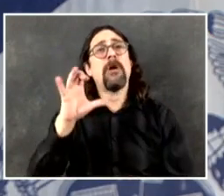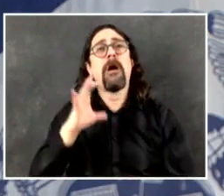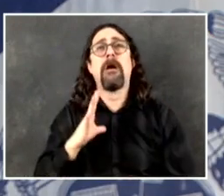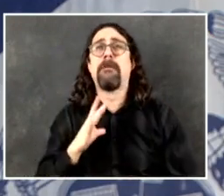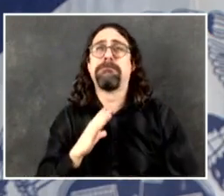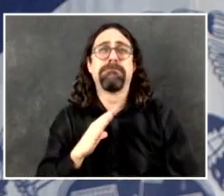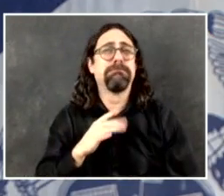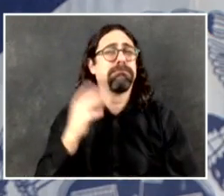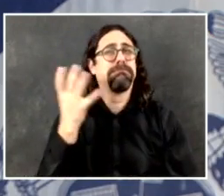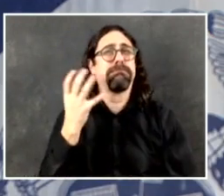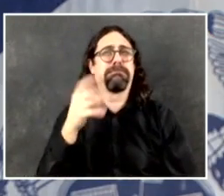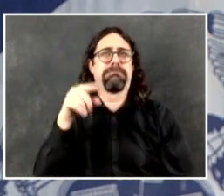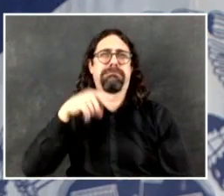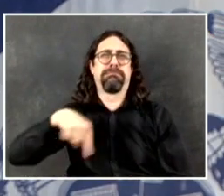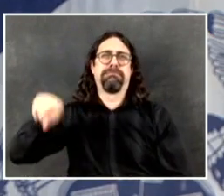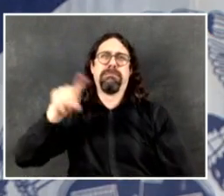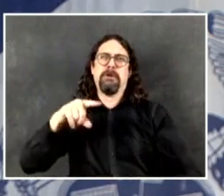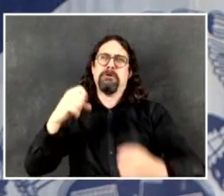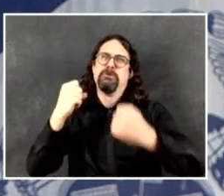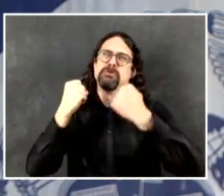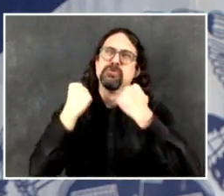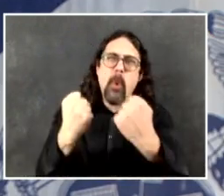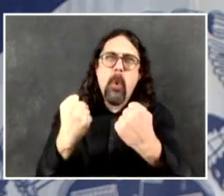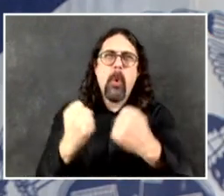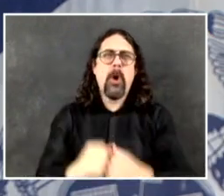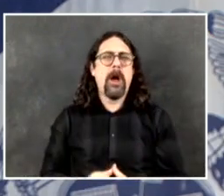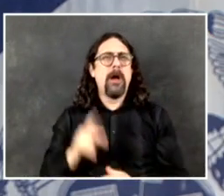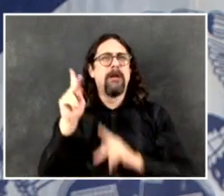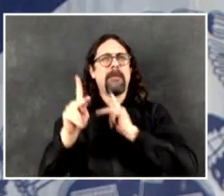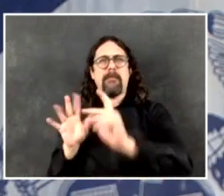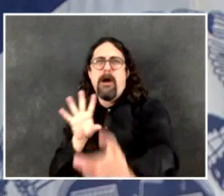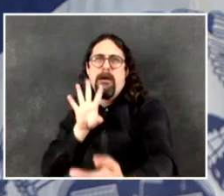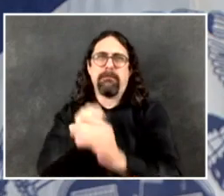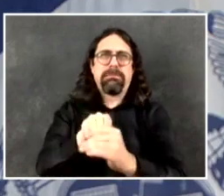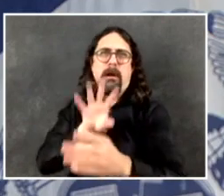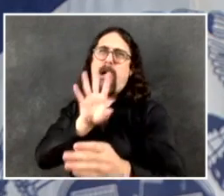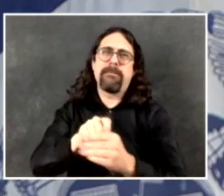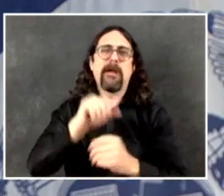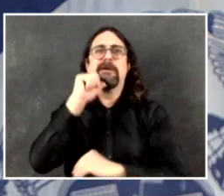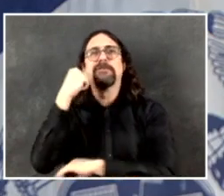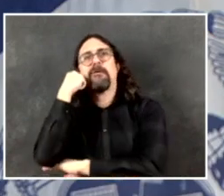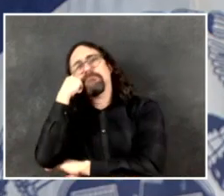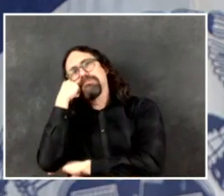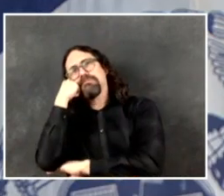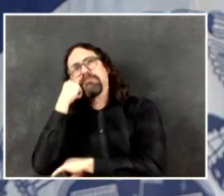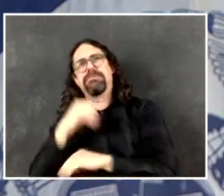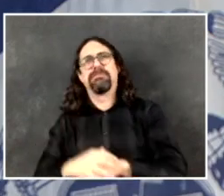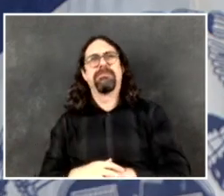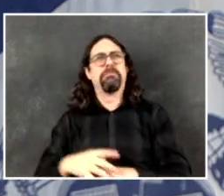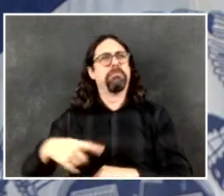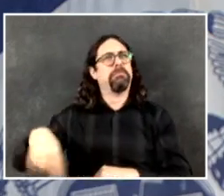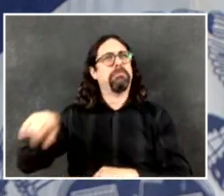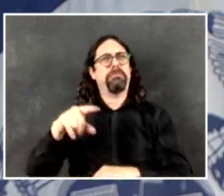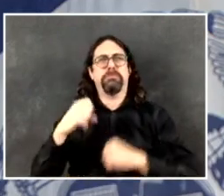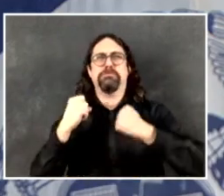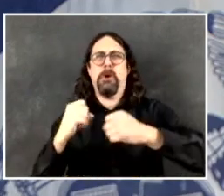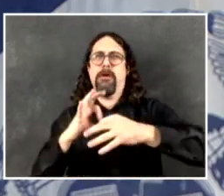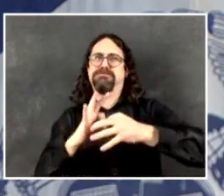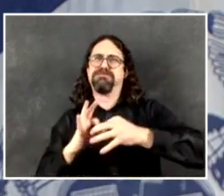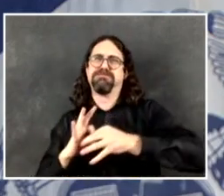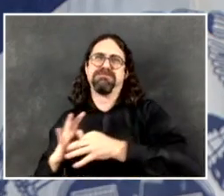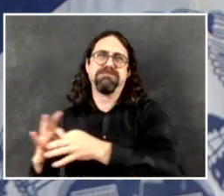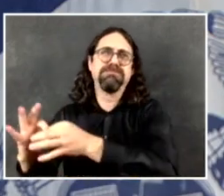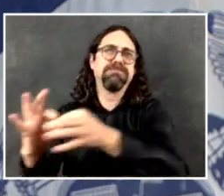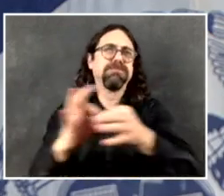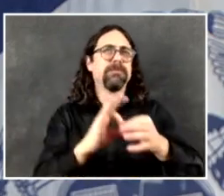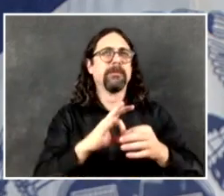to offer and what it can mean for all of us, a growing reality that we could include everyone in our prosperity and our strength. We've